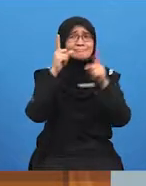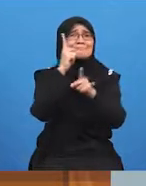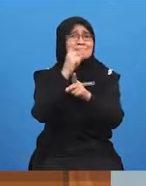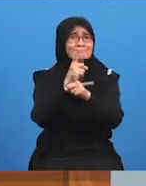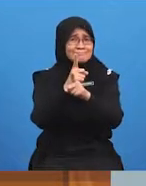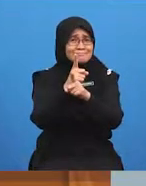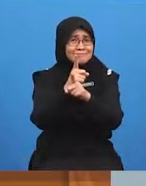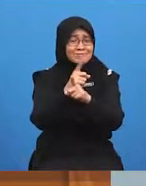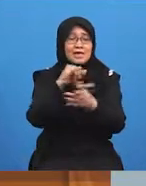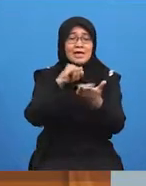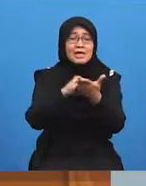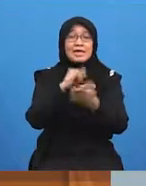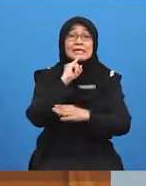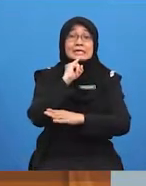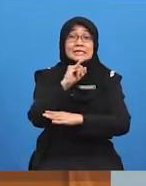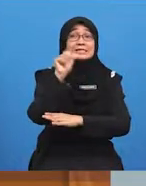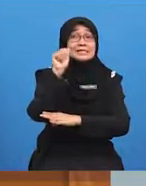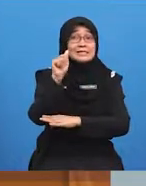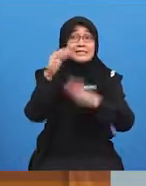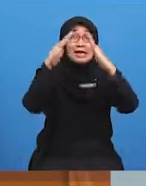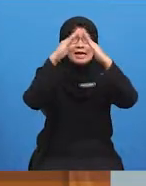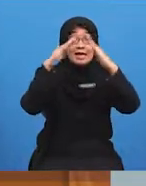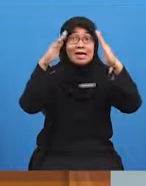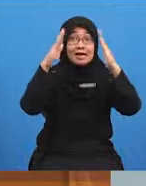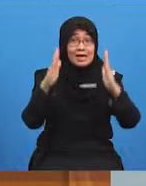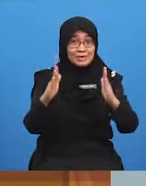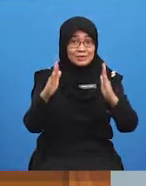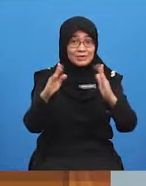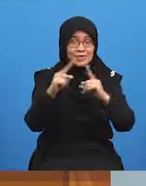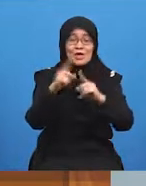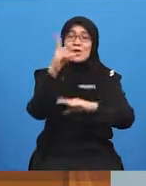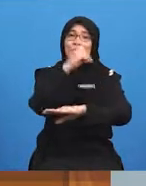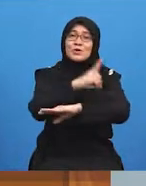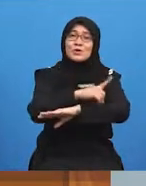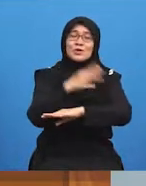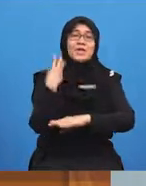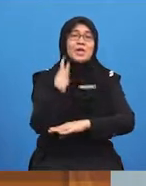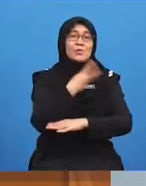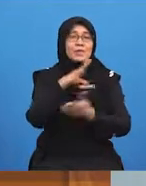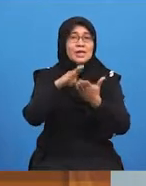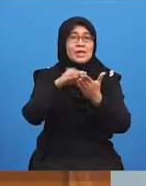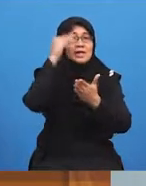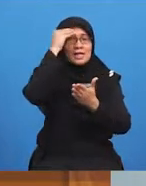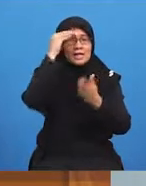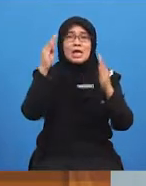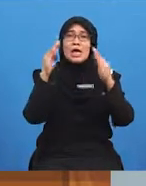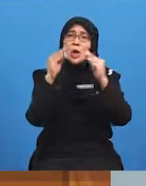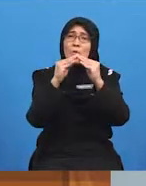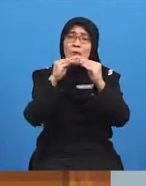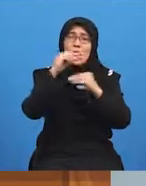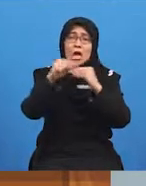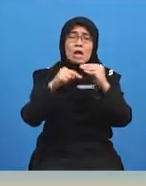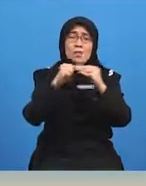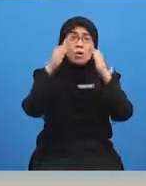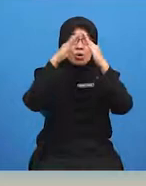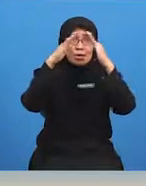house. So, today we are going to learn more about the house. We are going to learn the names of parts of a